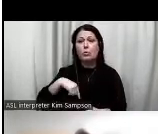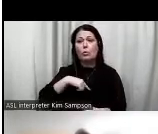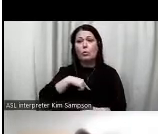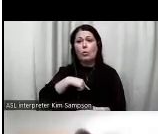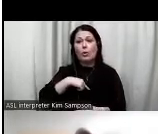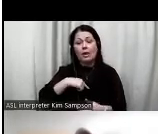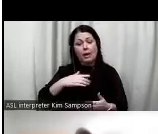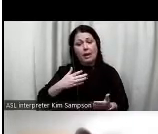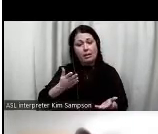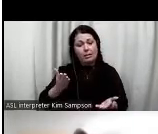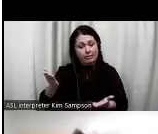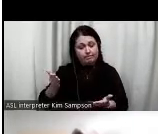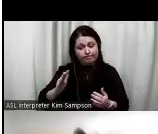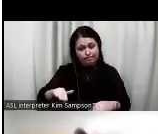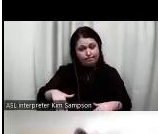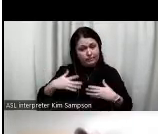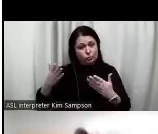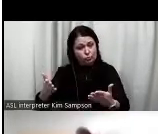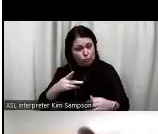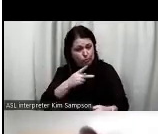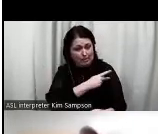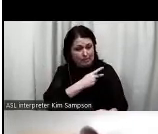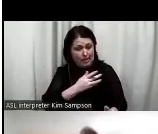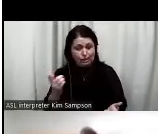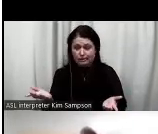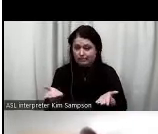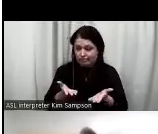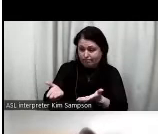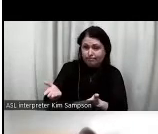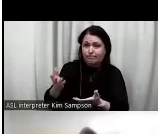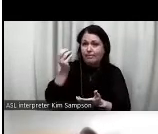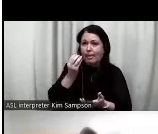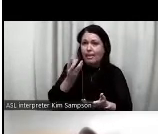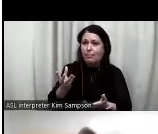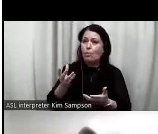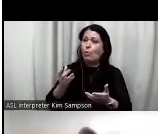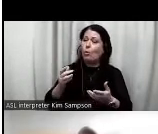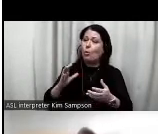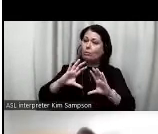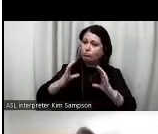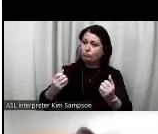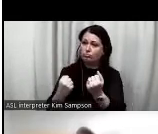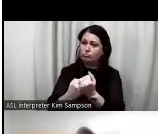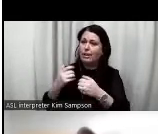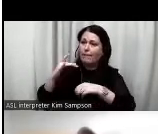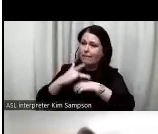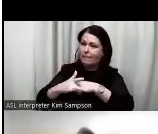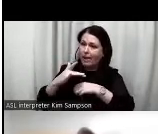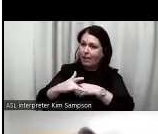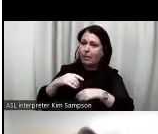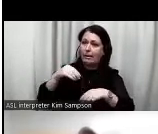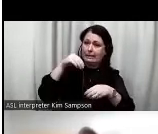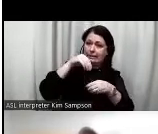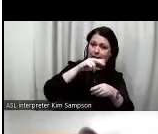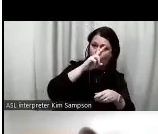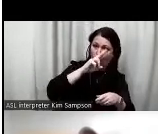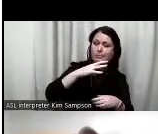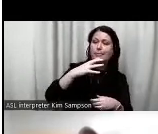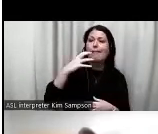support groups so that when they go back out into the community, understand the existence